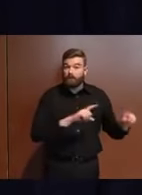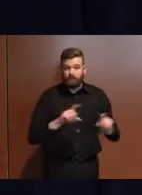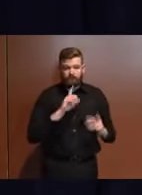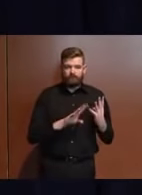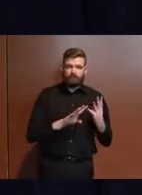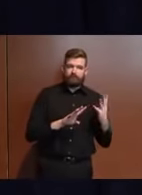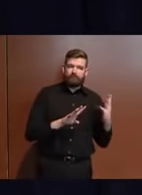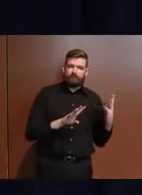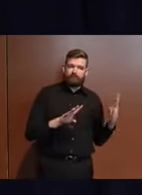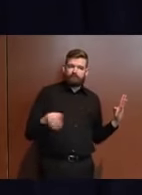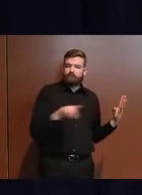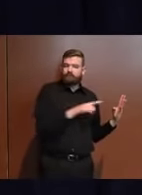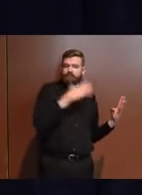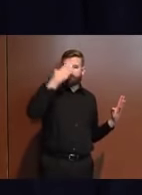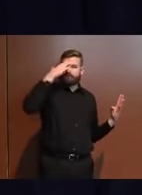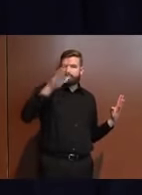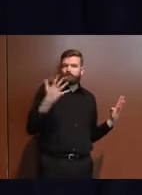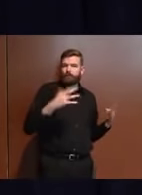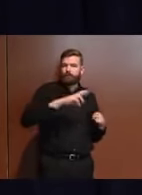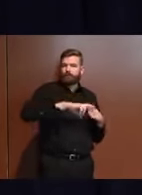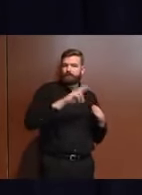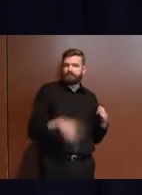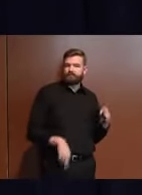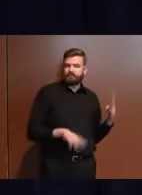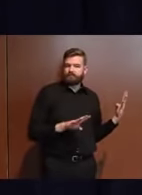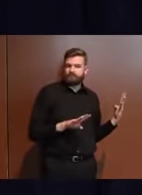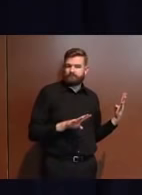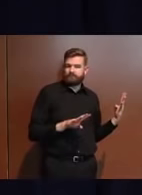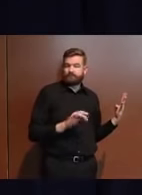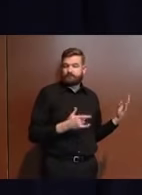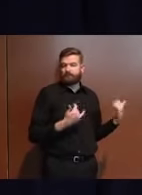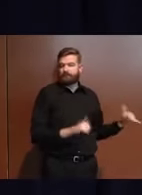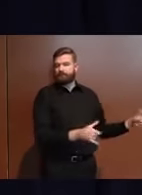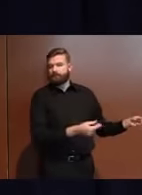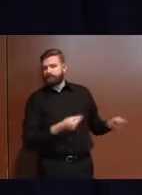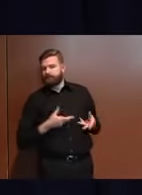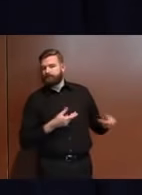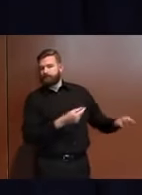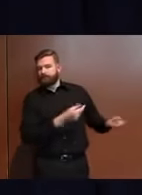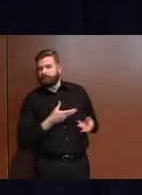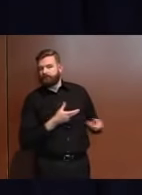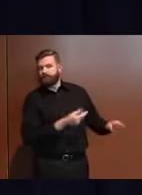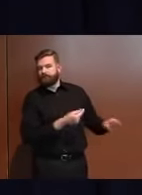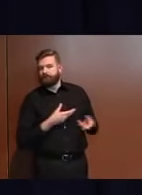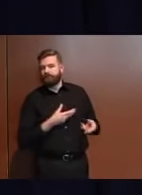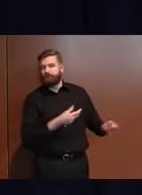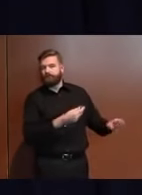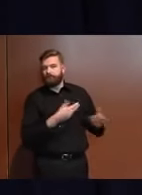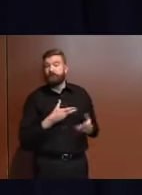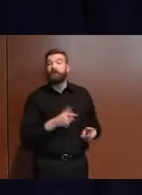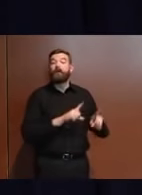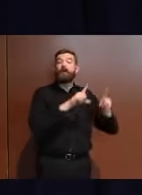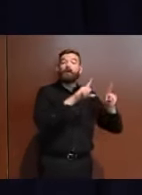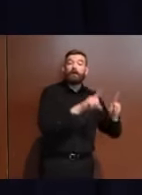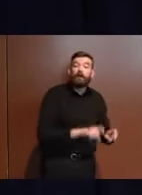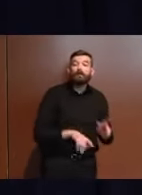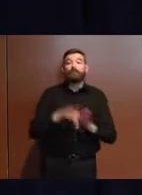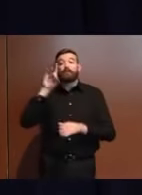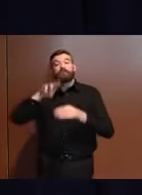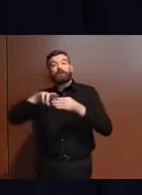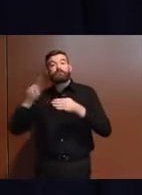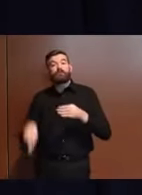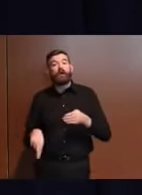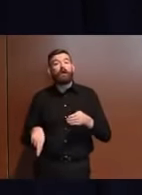requested tests, is being reported as high as 7 days. That's the time between having the